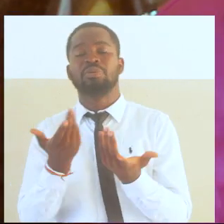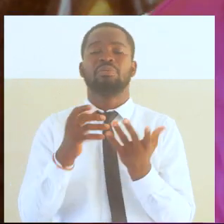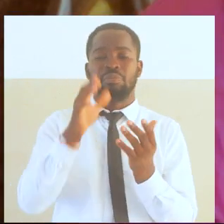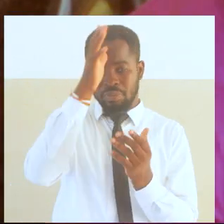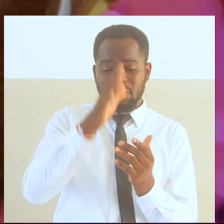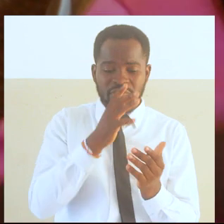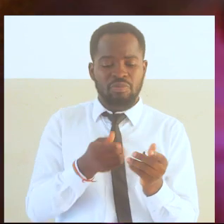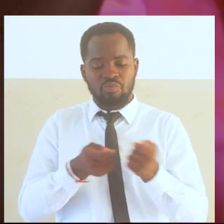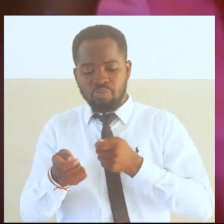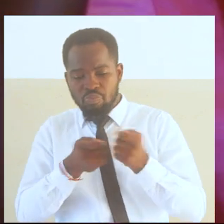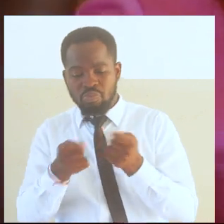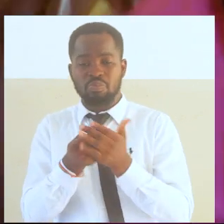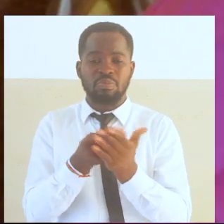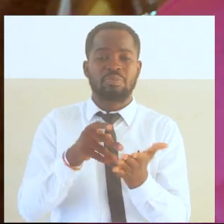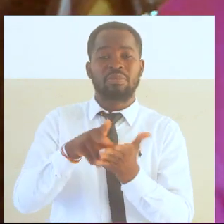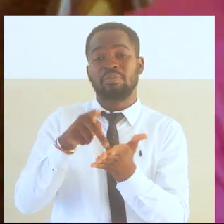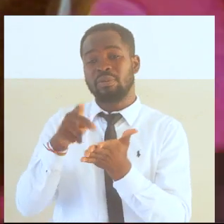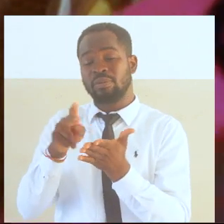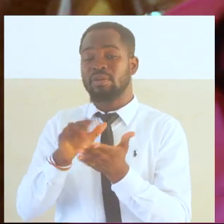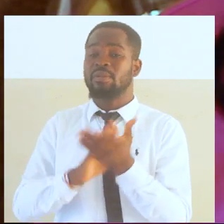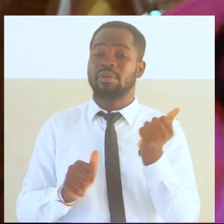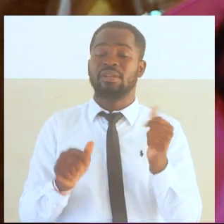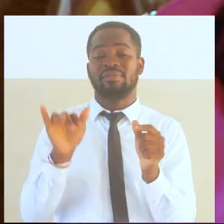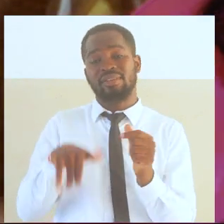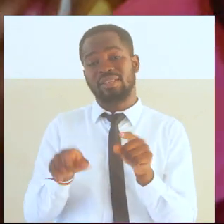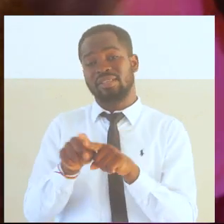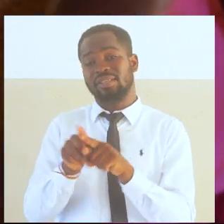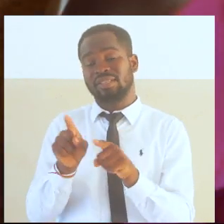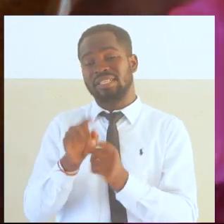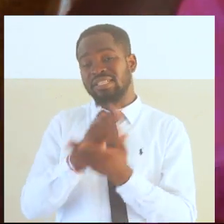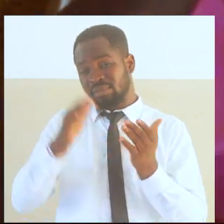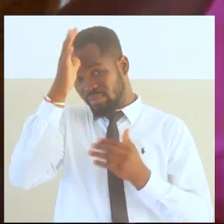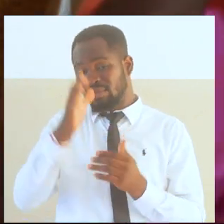cars. Wherever I pass, I'm getting wet.